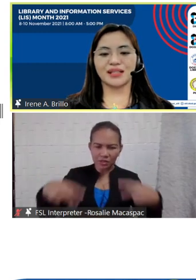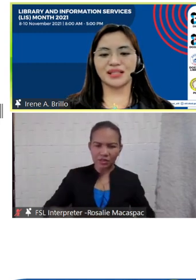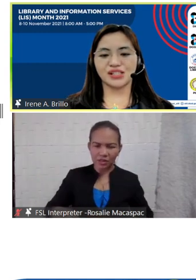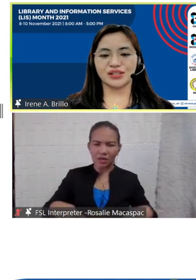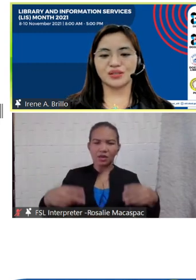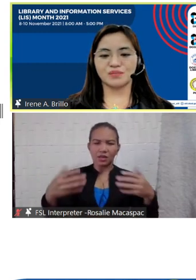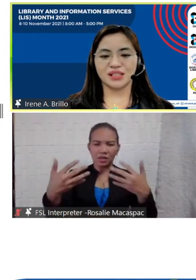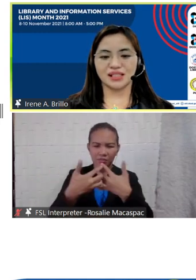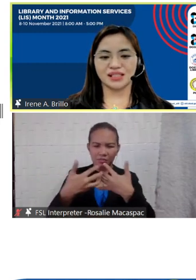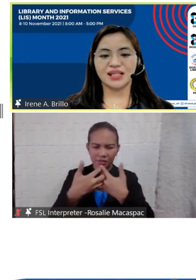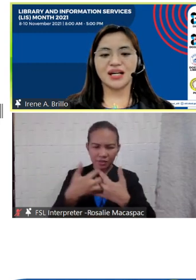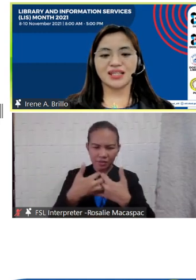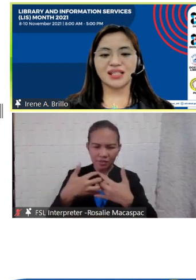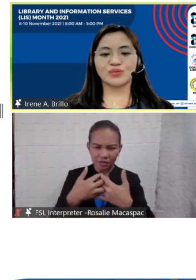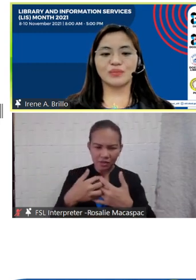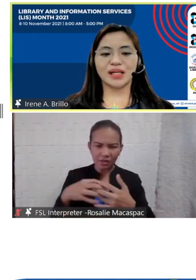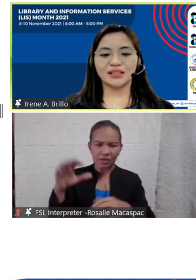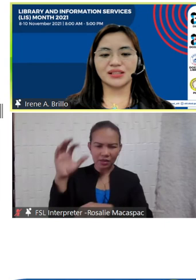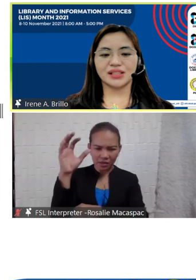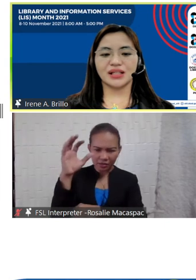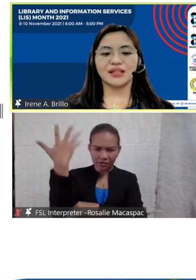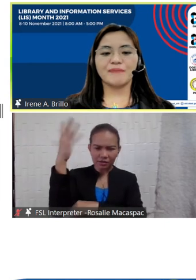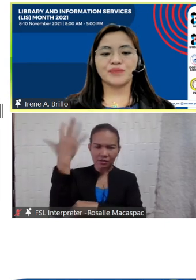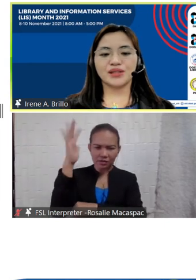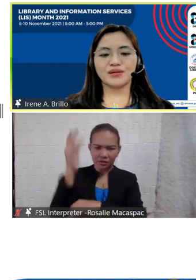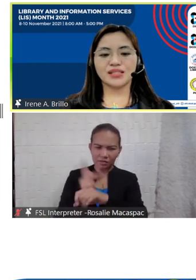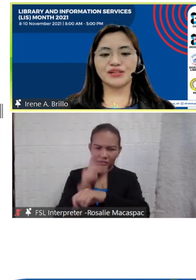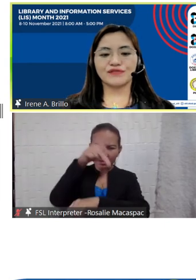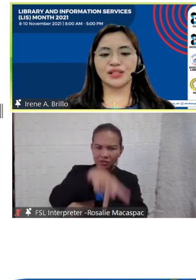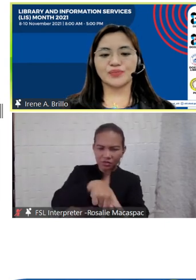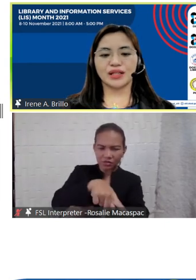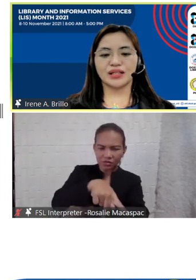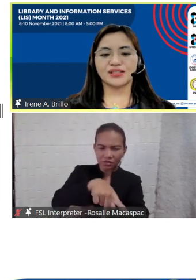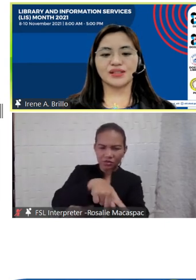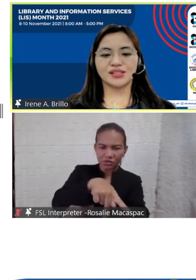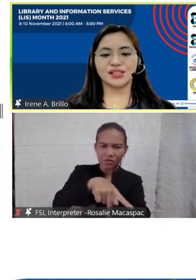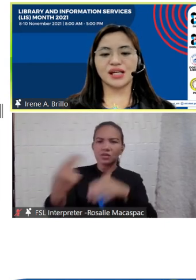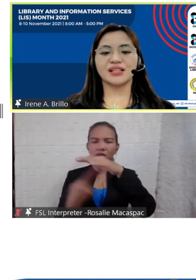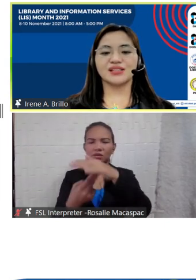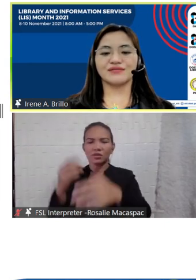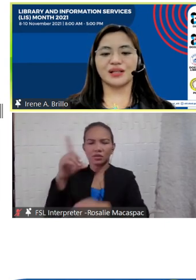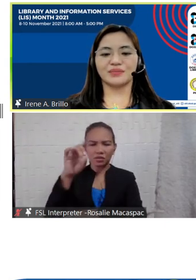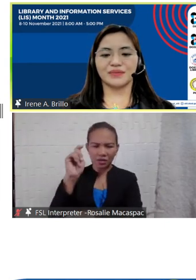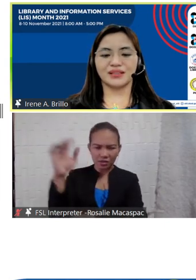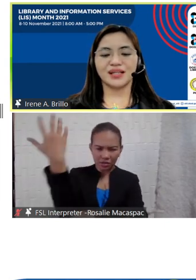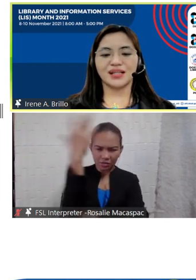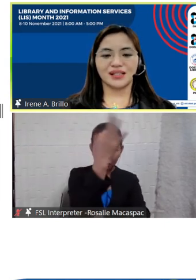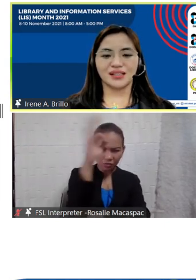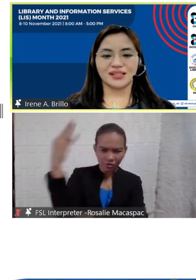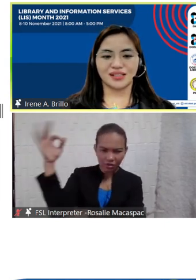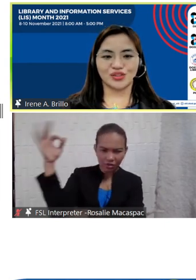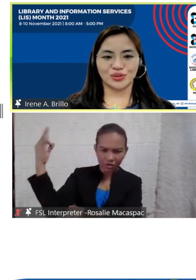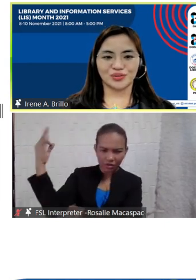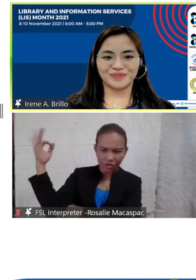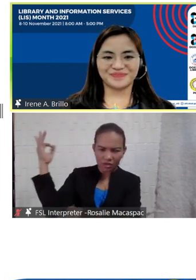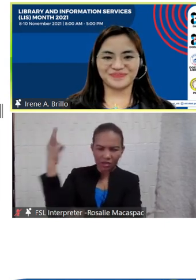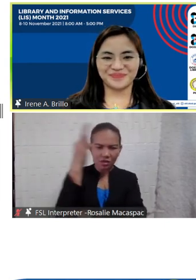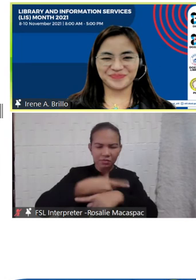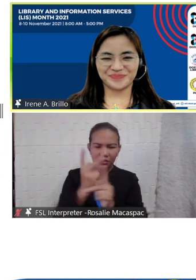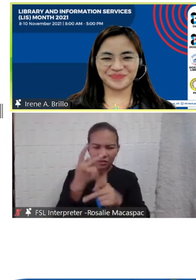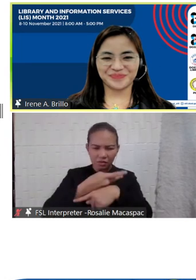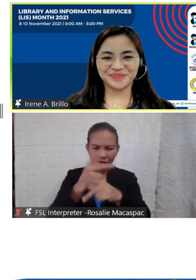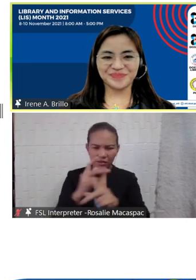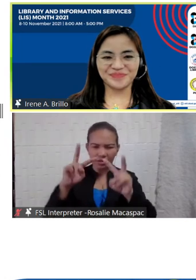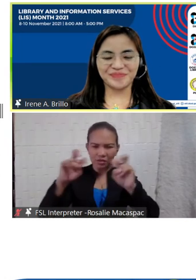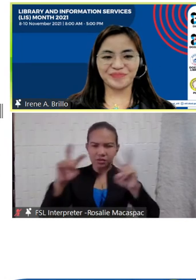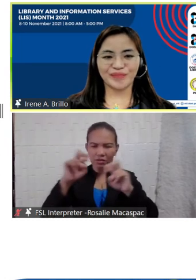tree plantation species. This will be under the DOST Forest Products Research and Development Institute.